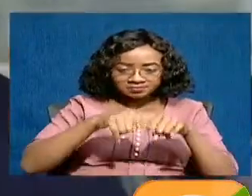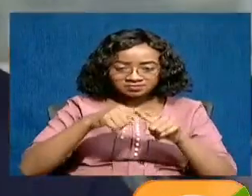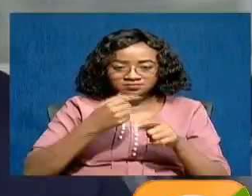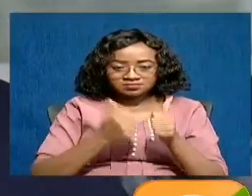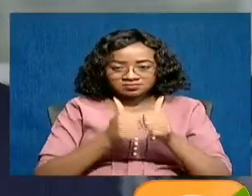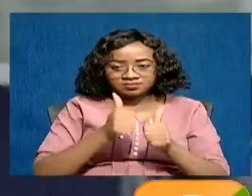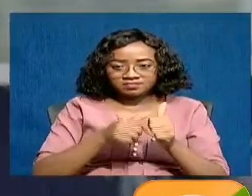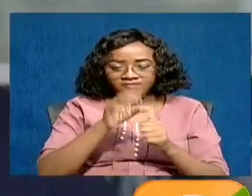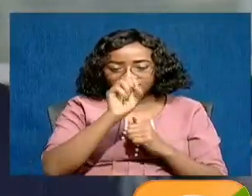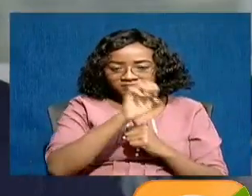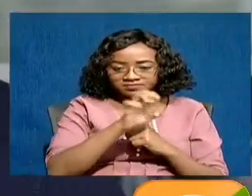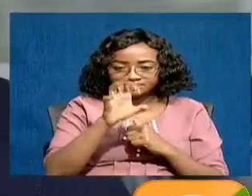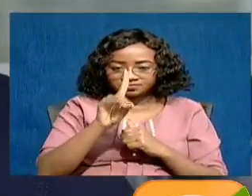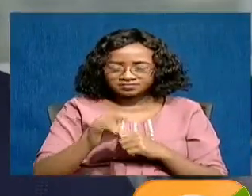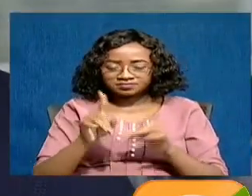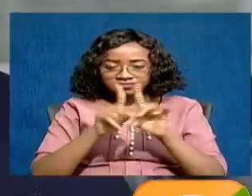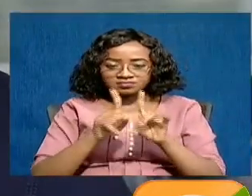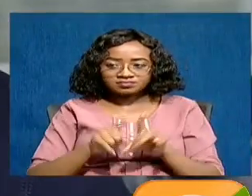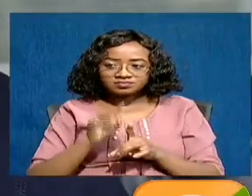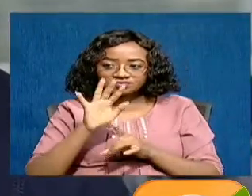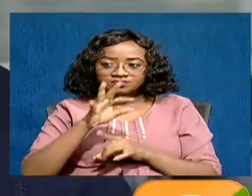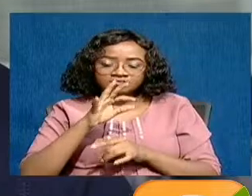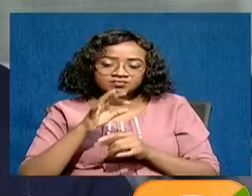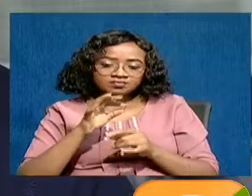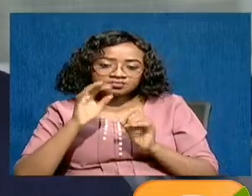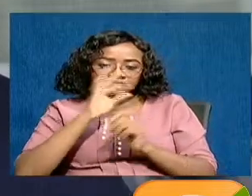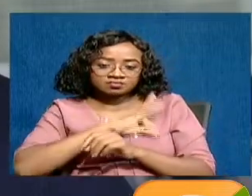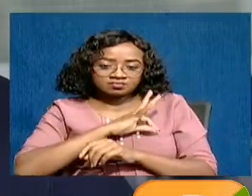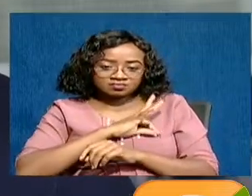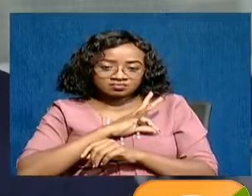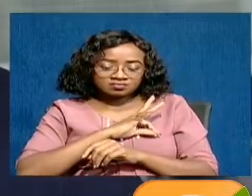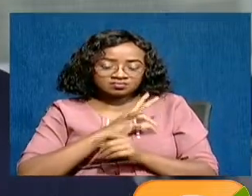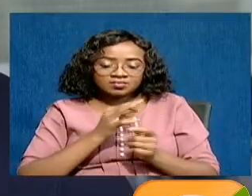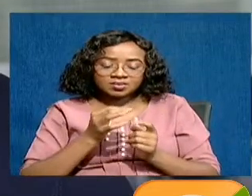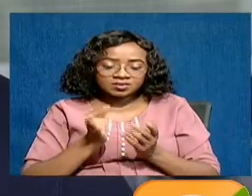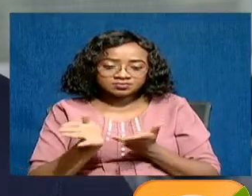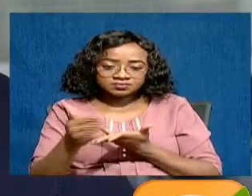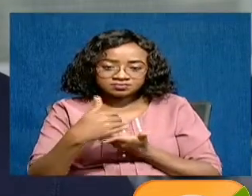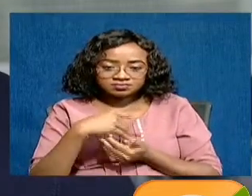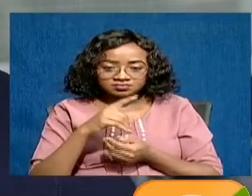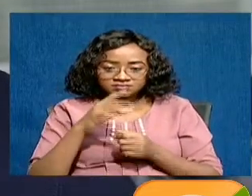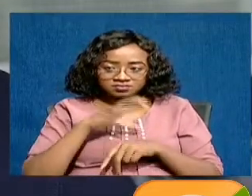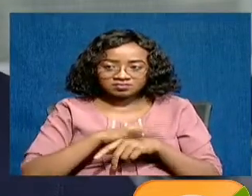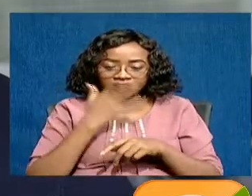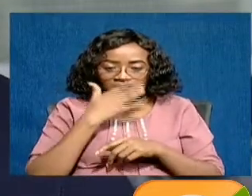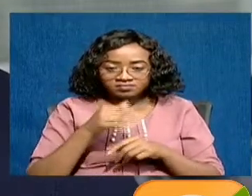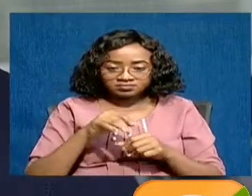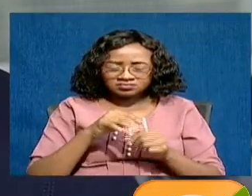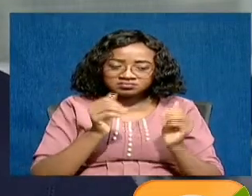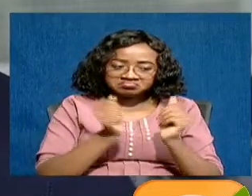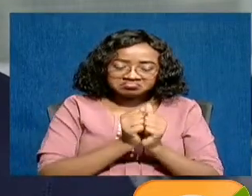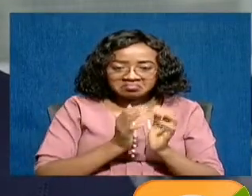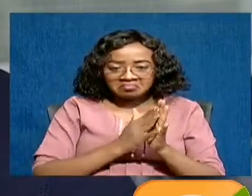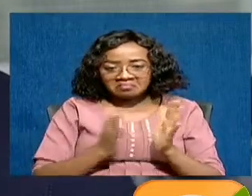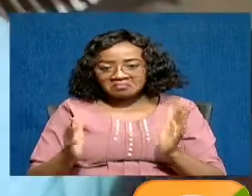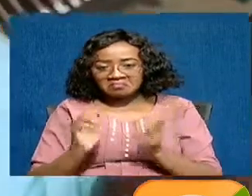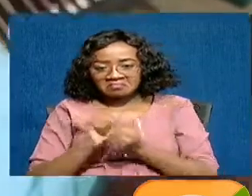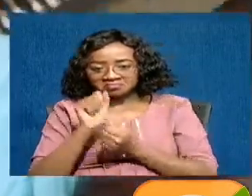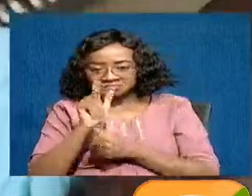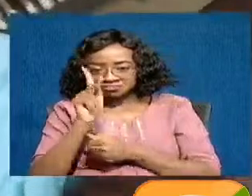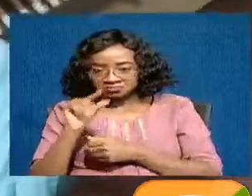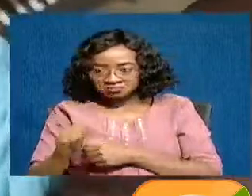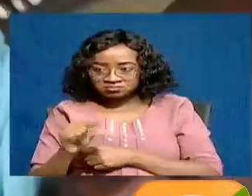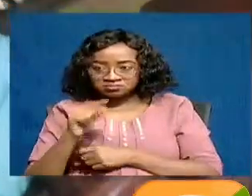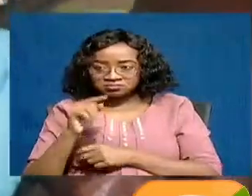The turnaround time for production is 10 to 15 kgs in an hour, depending on the seeds. It